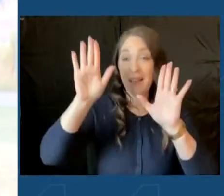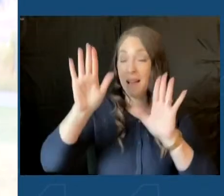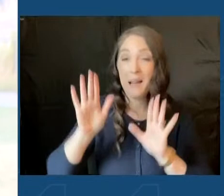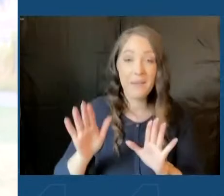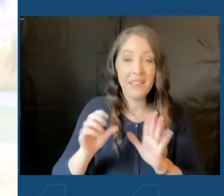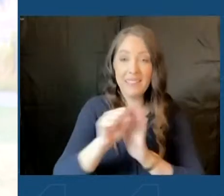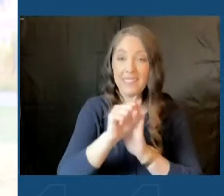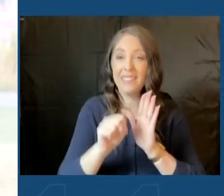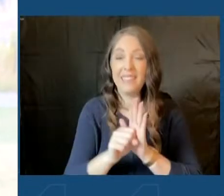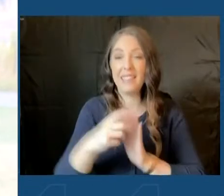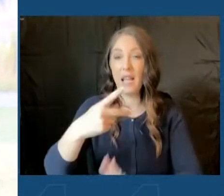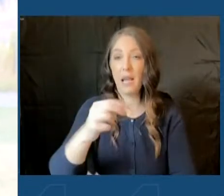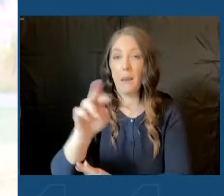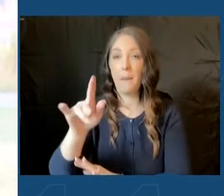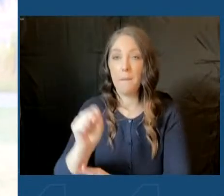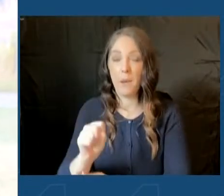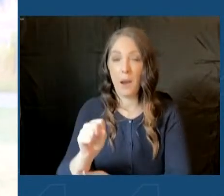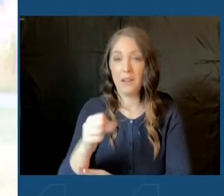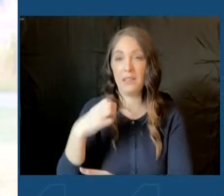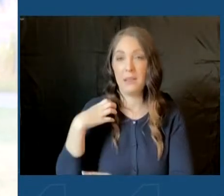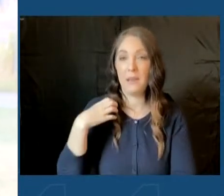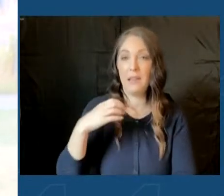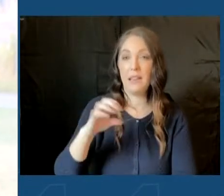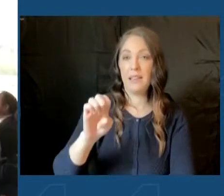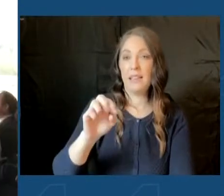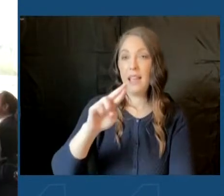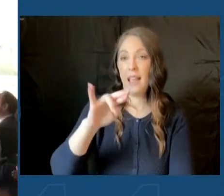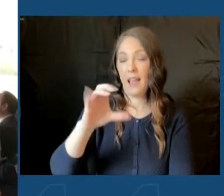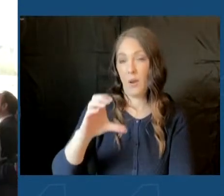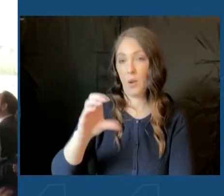State Parks Commissioner, my colleague and friend, Eric Kulisade.